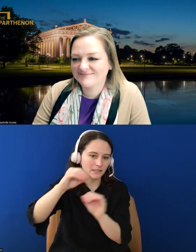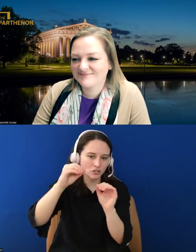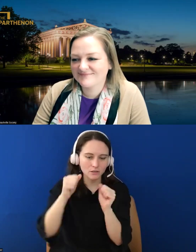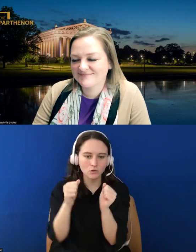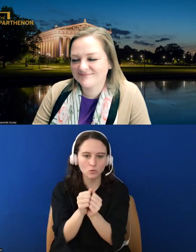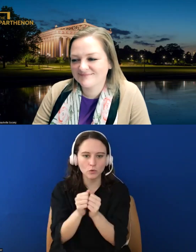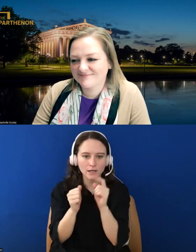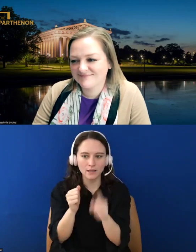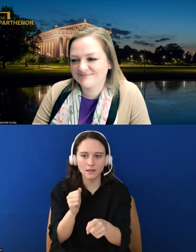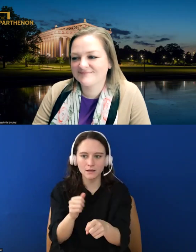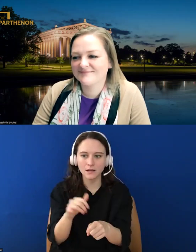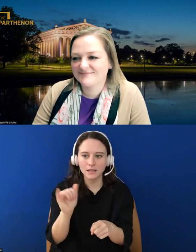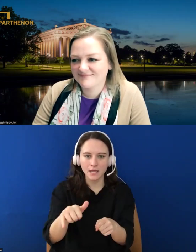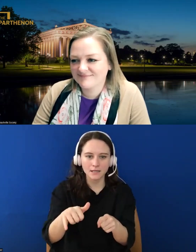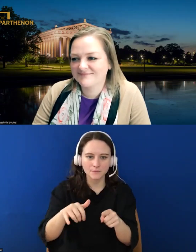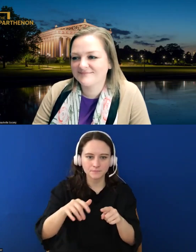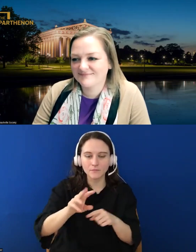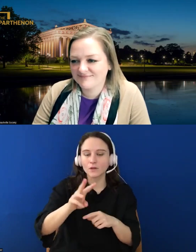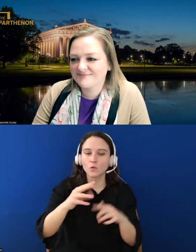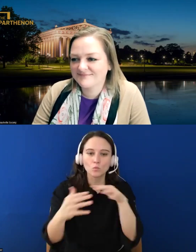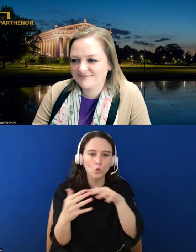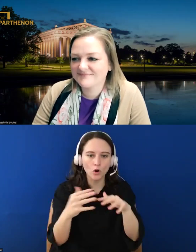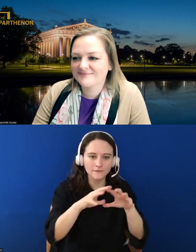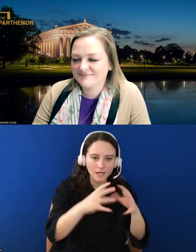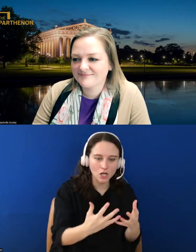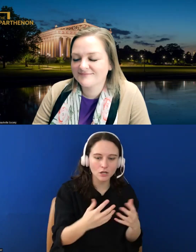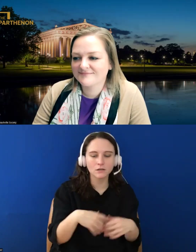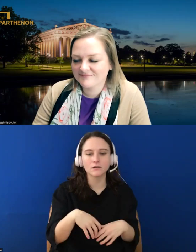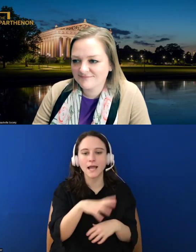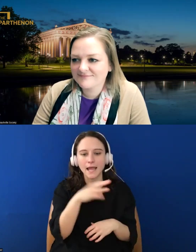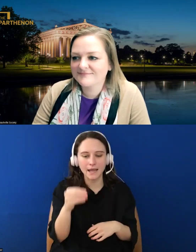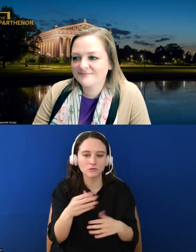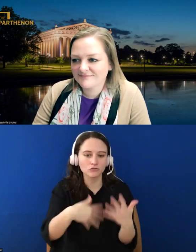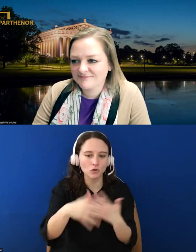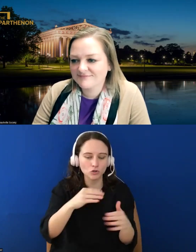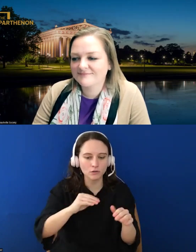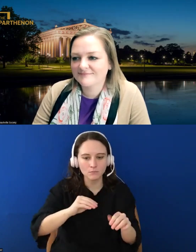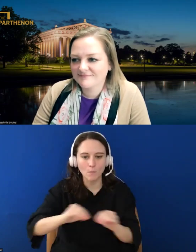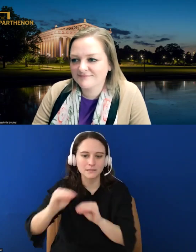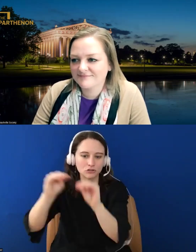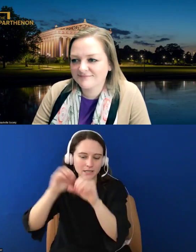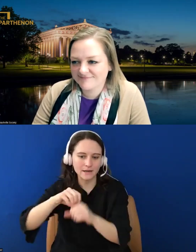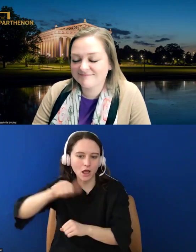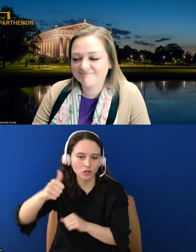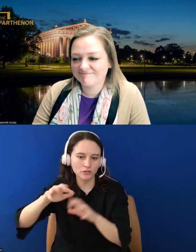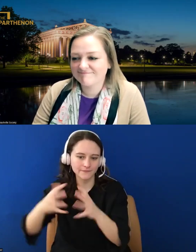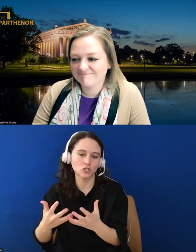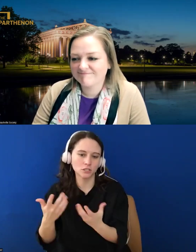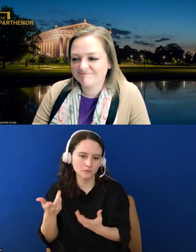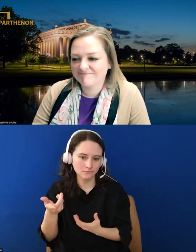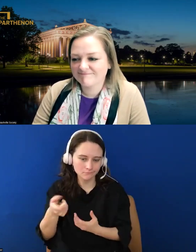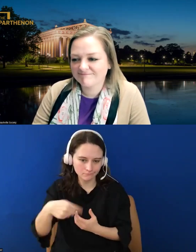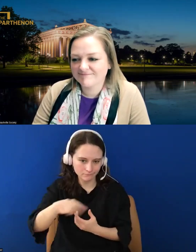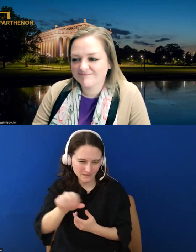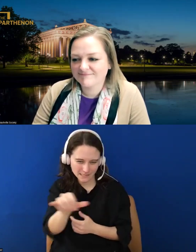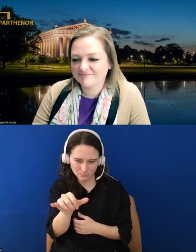warfare sphere, the war sphere, and also the social mobilization in other spheres. I think there are things that are similar of